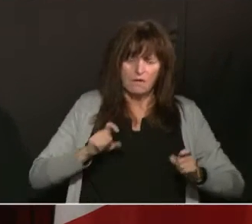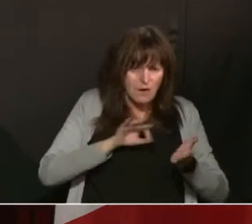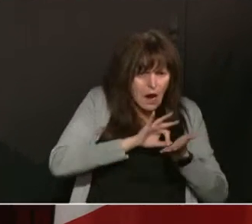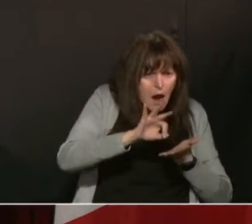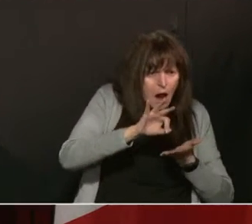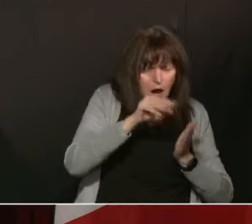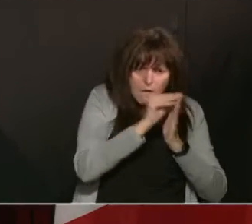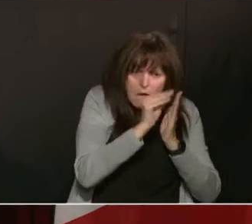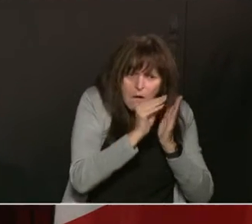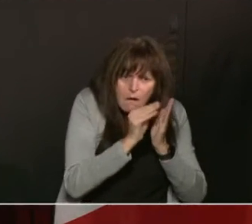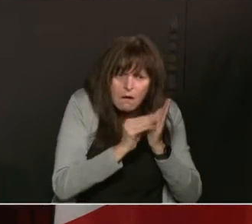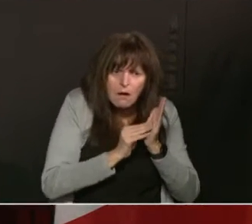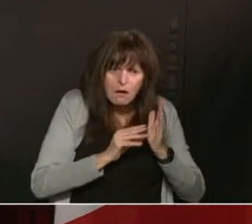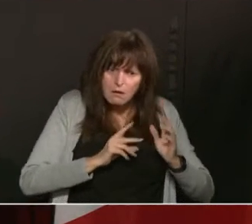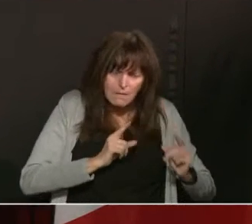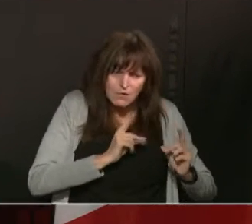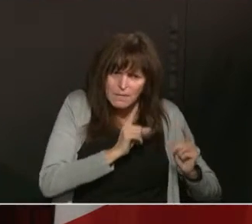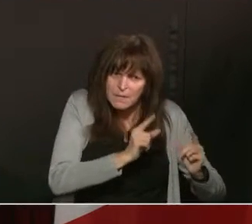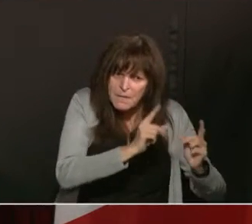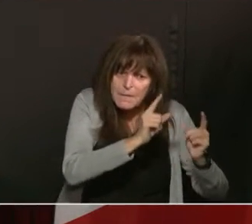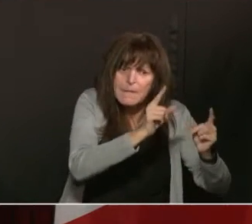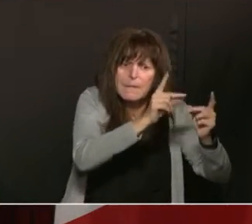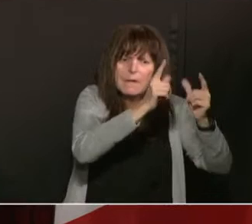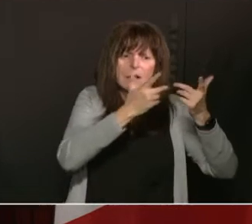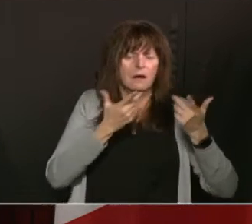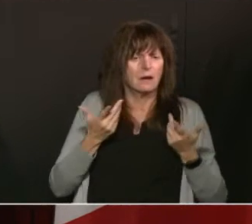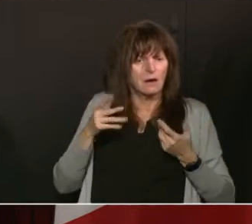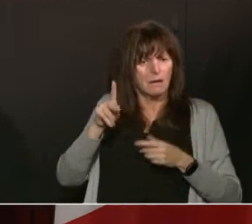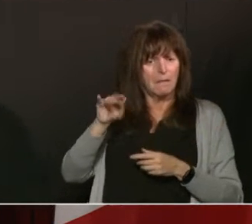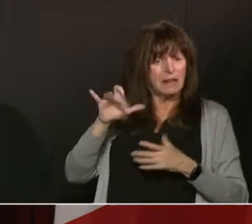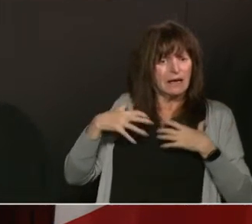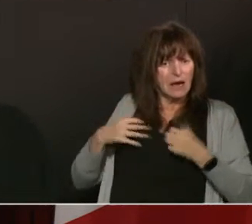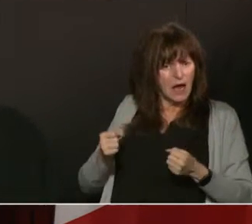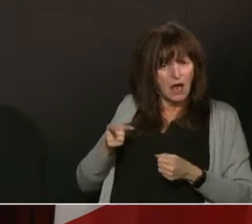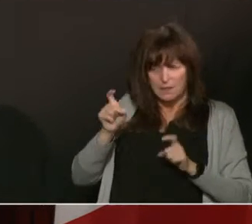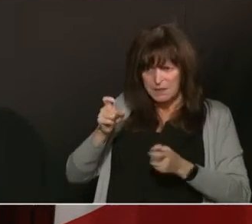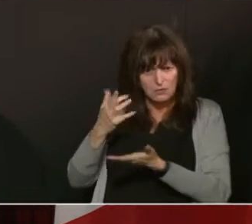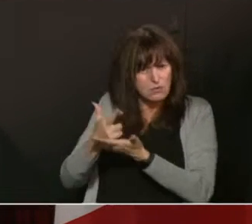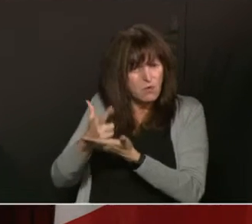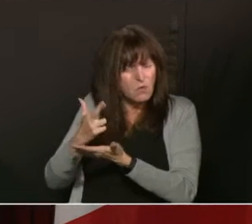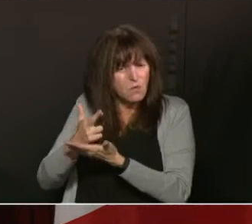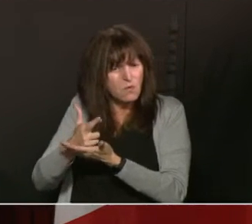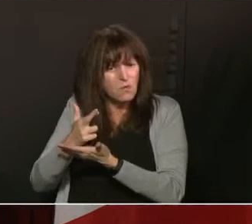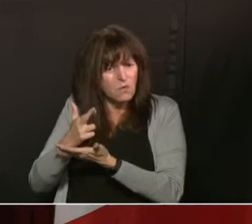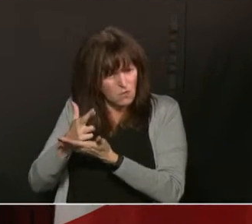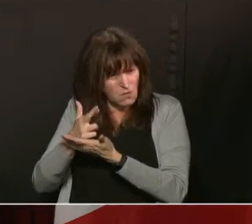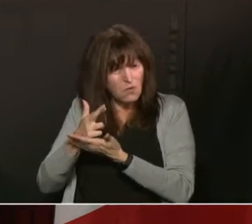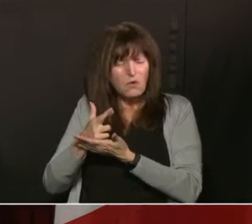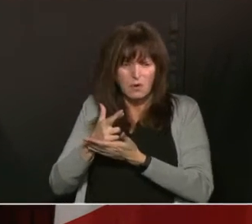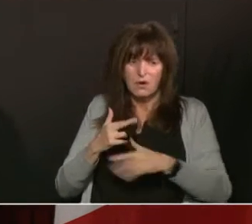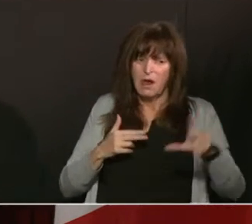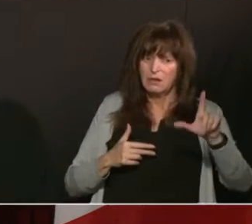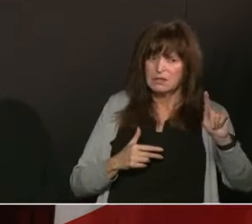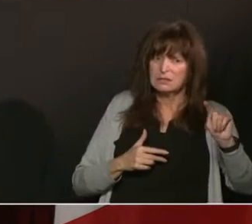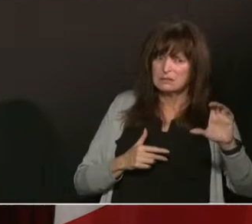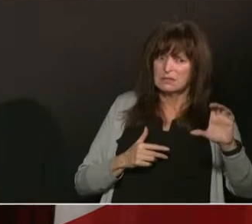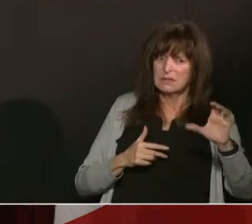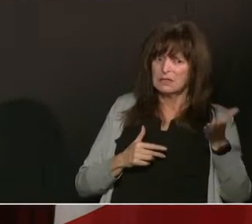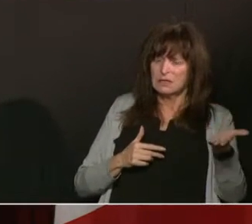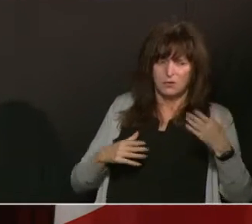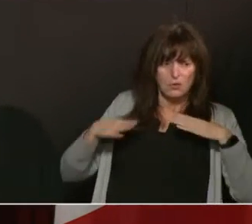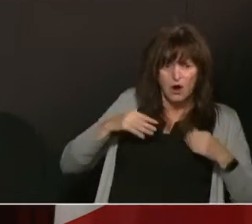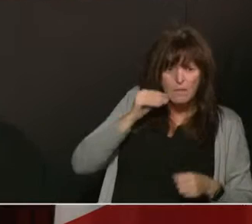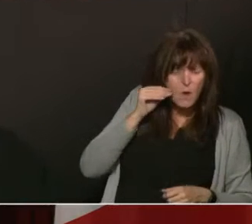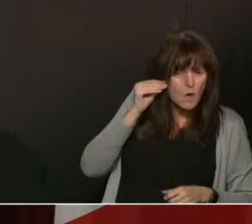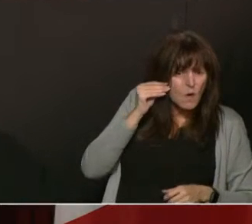lab capacity, and public health has to be able to work with the long-term care facilities, the retirement homes, to provide best advice